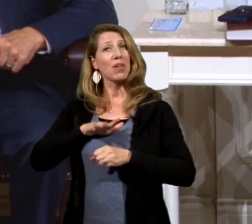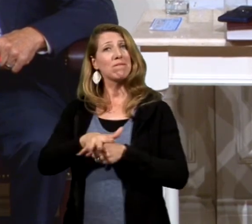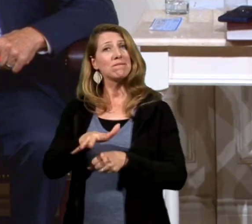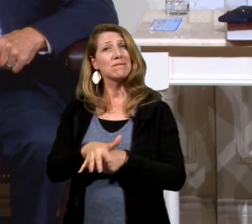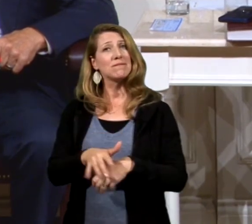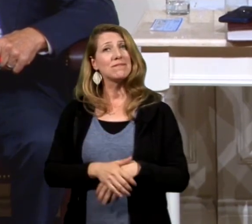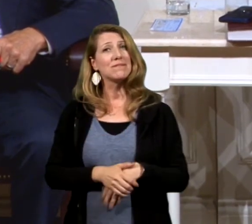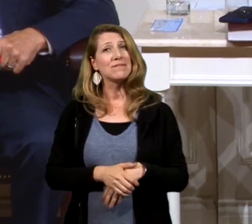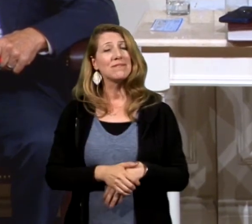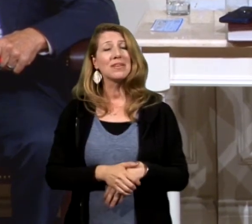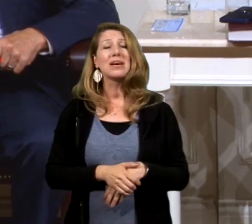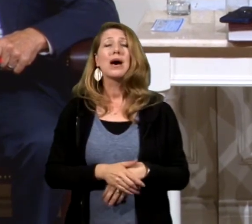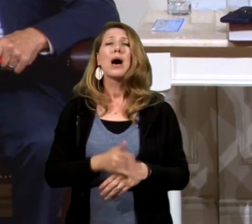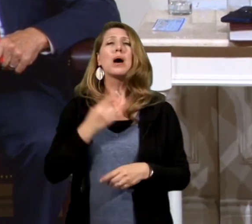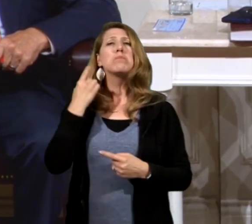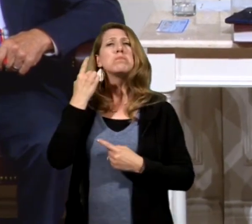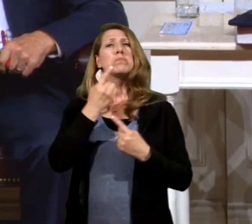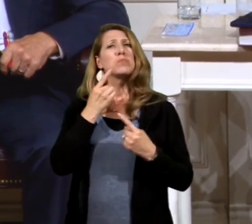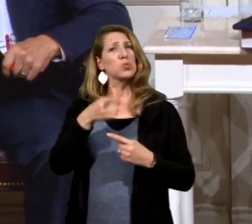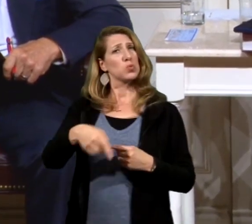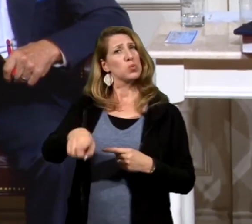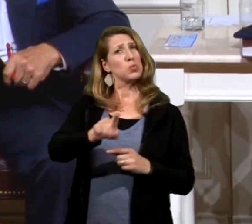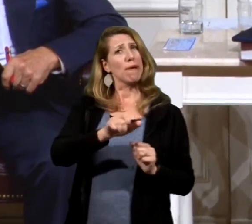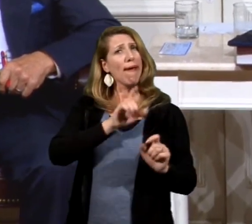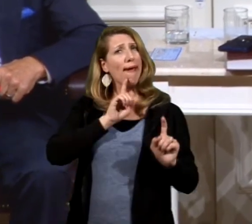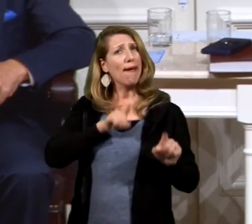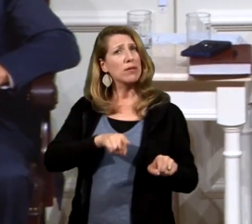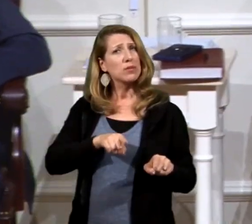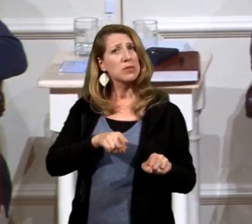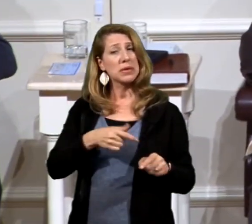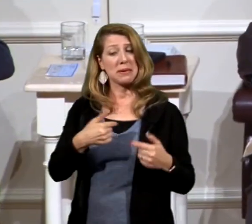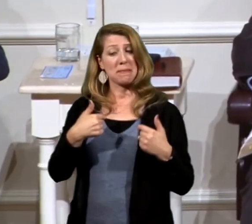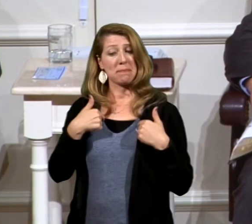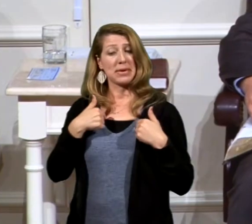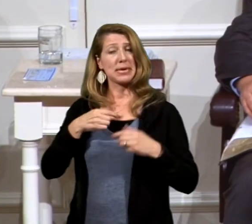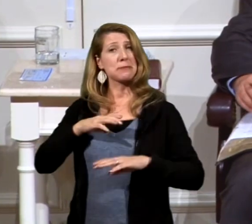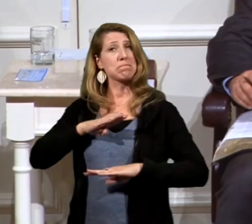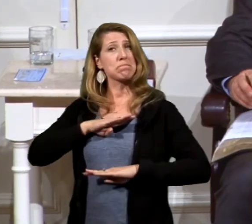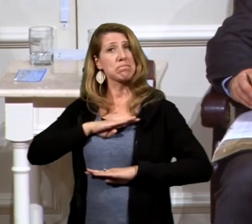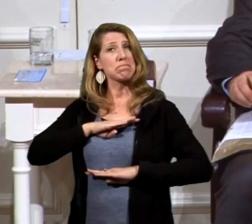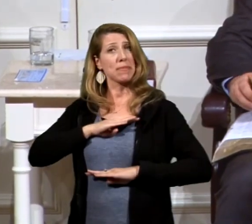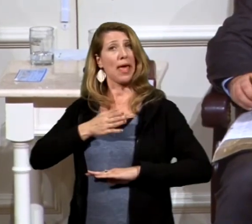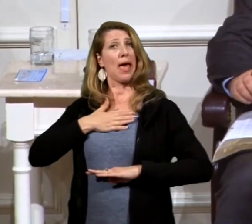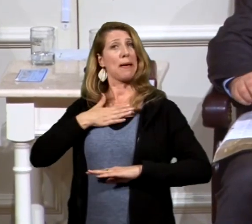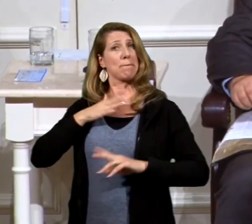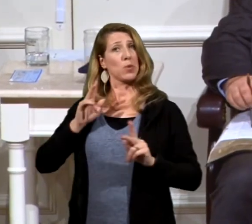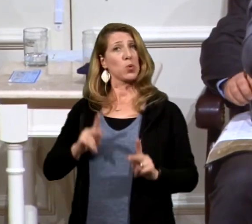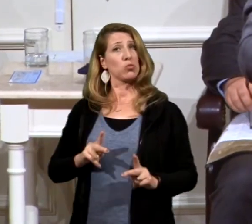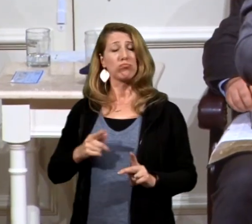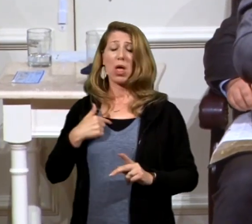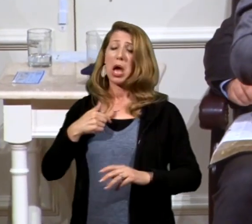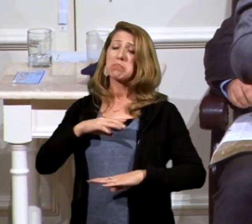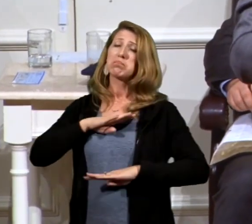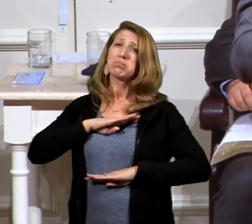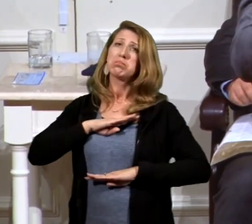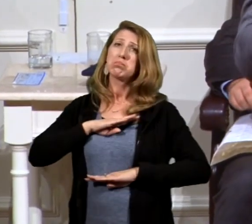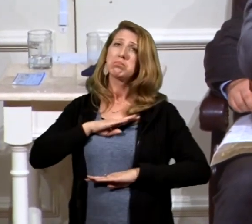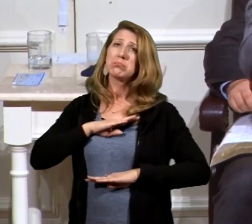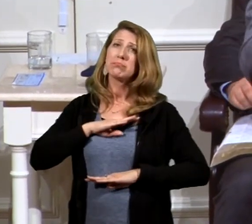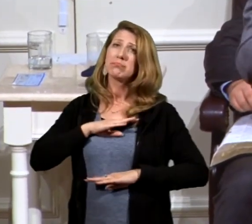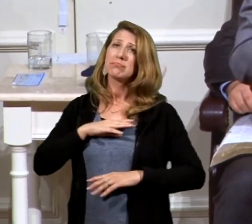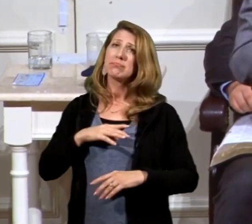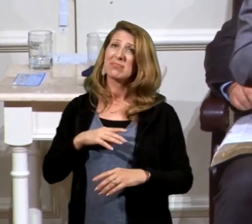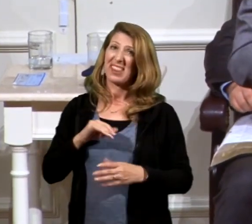I wonder if you could answer this question tonight, honestly. Am I a contented person? Is contentment one